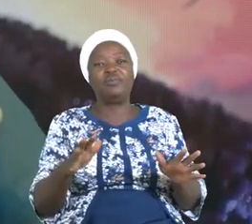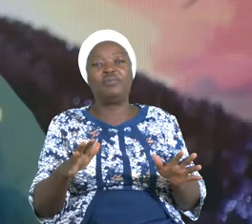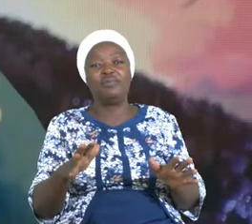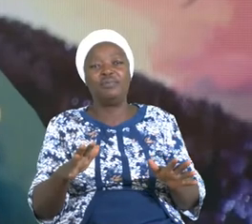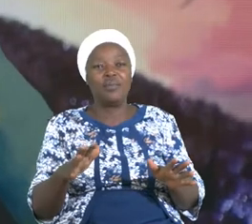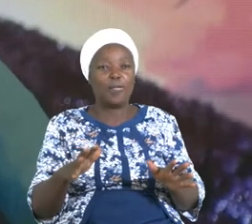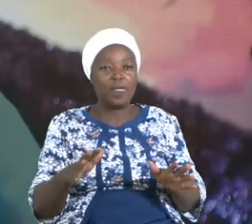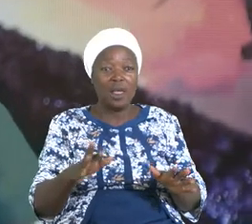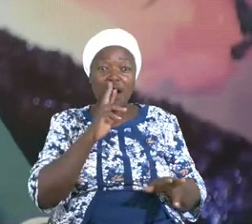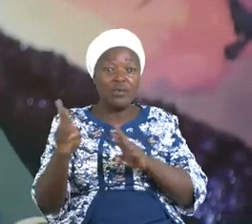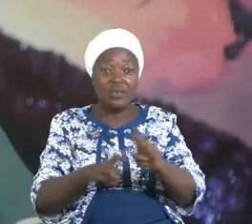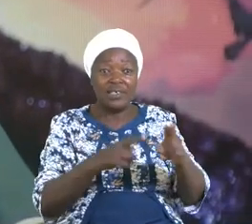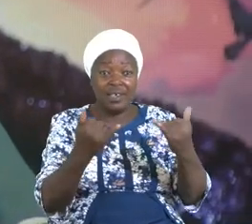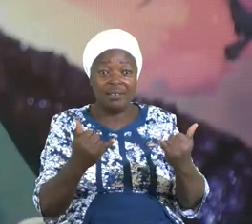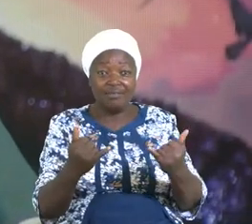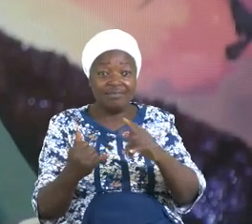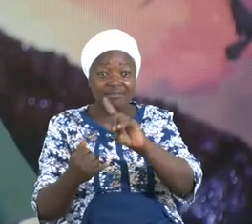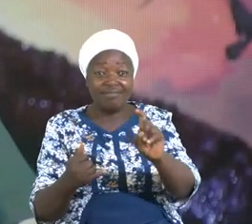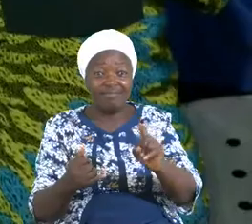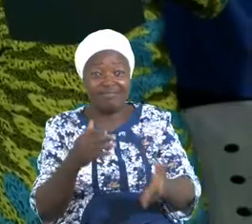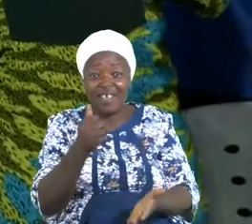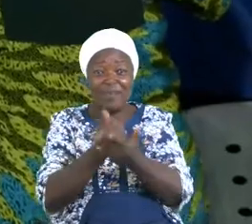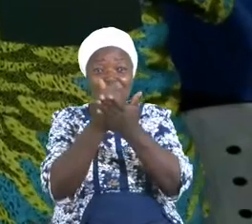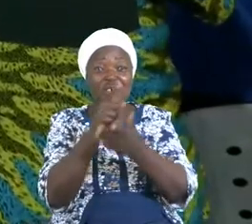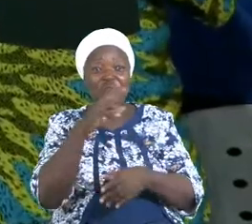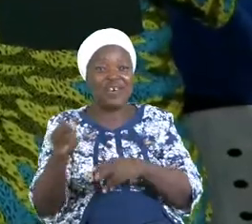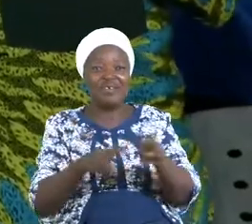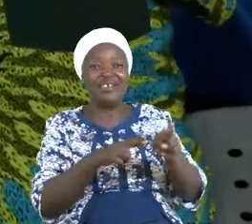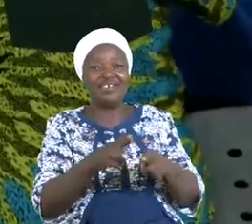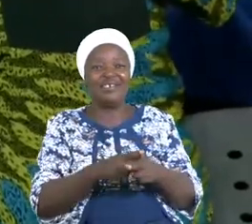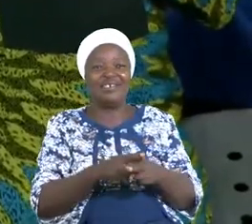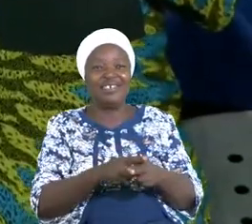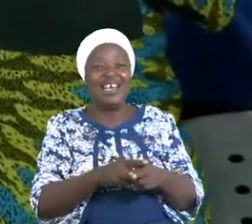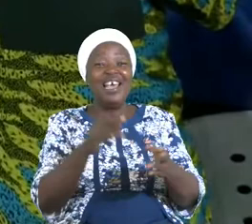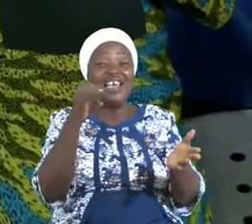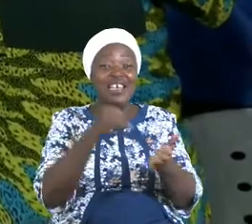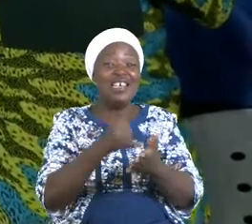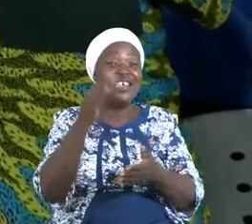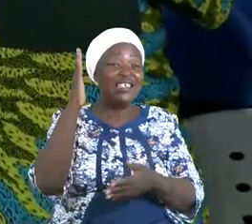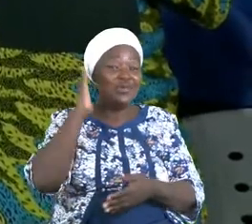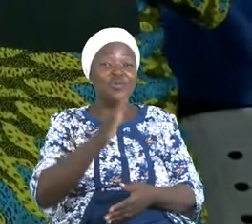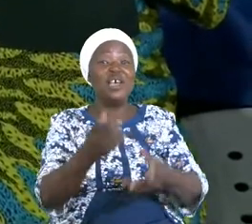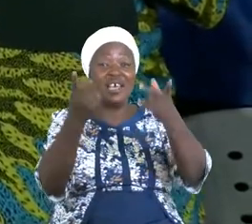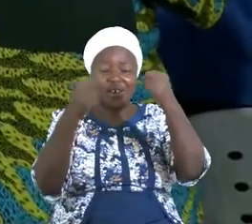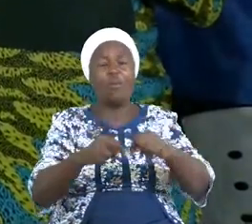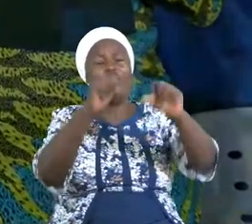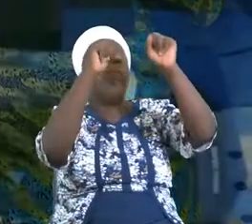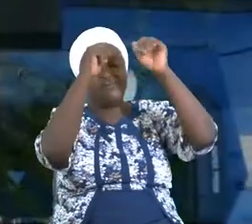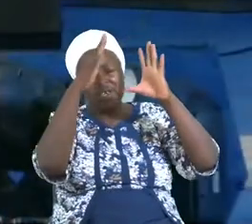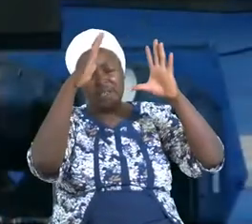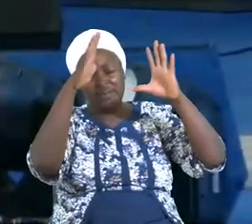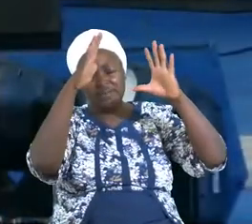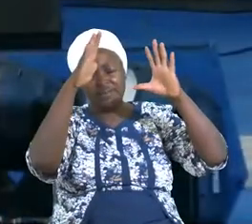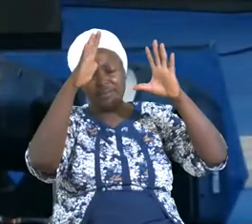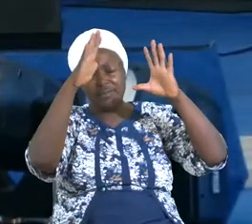Are you ready? Yes. Amen. You are ready? Amen. It will come. Yes. Father,